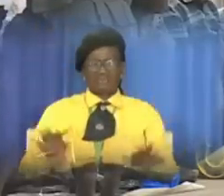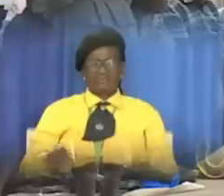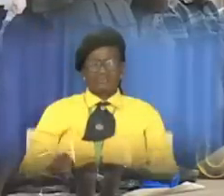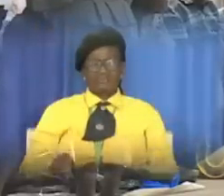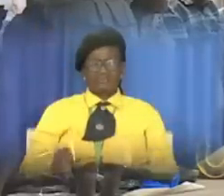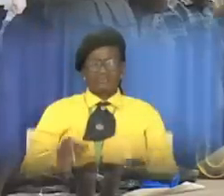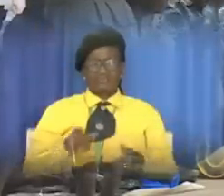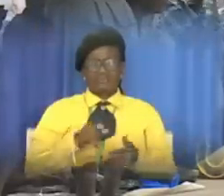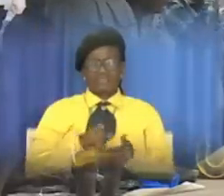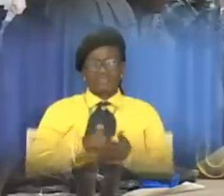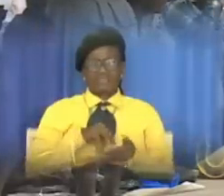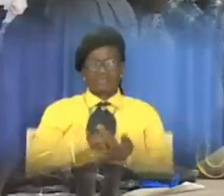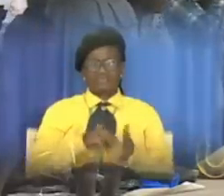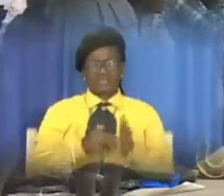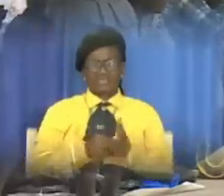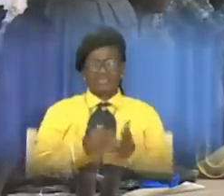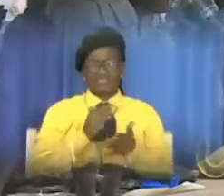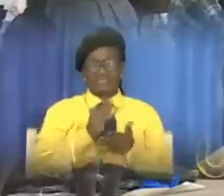it means something else.